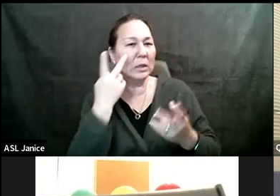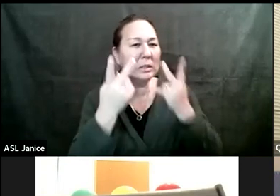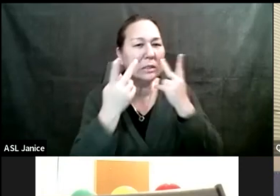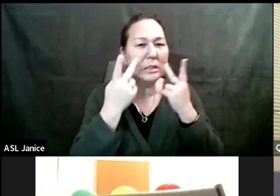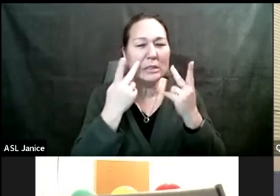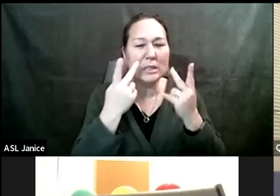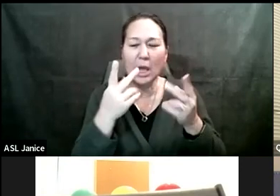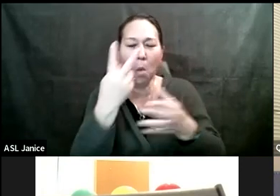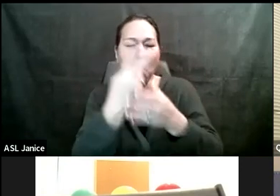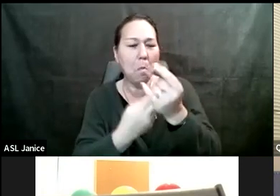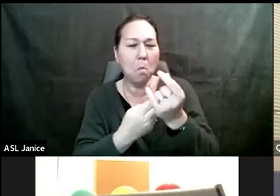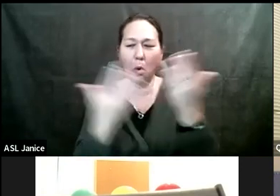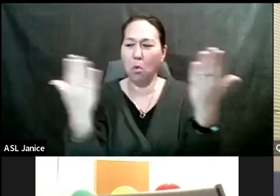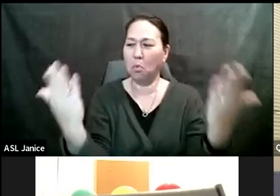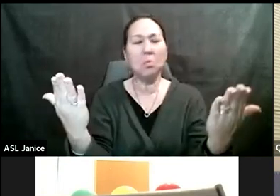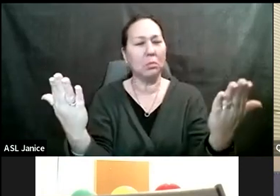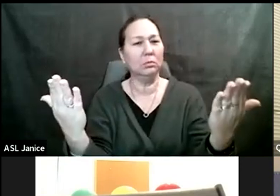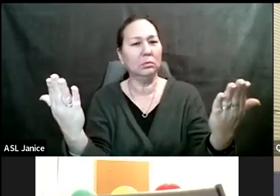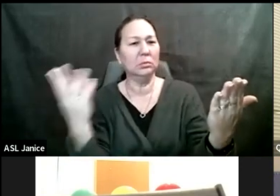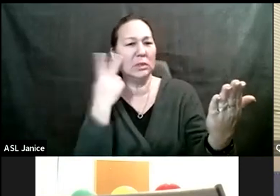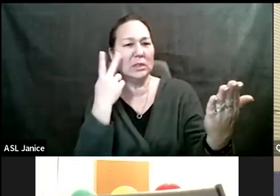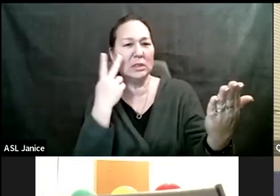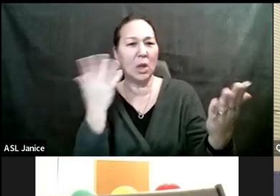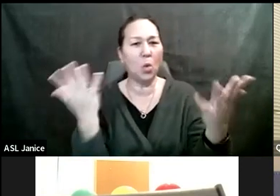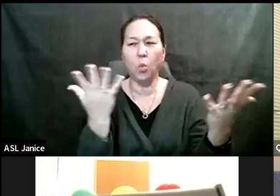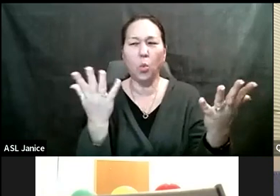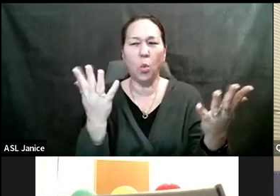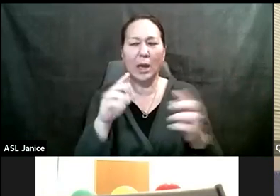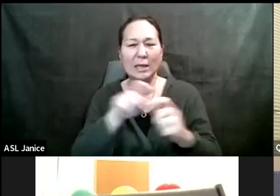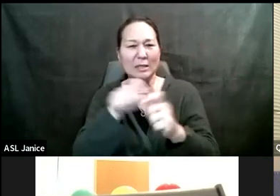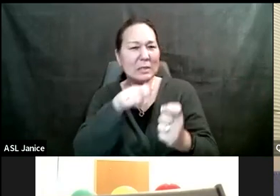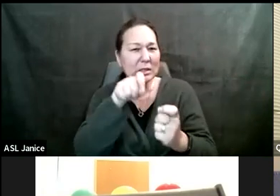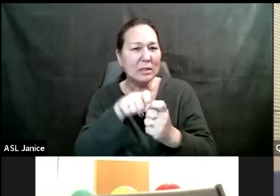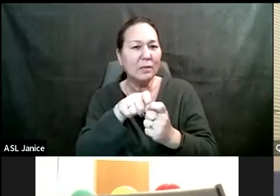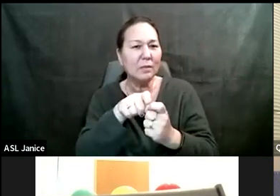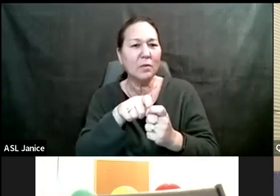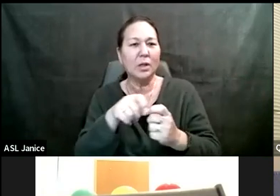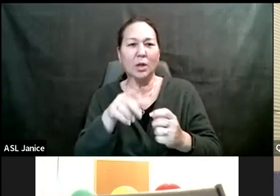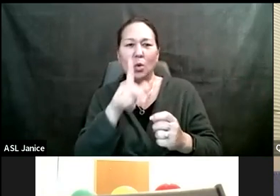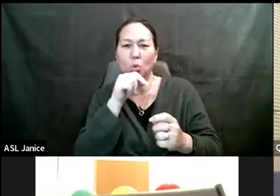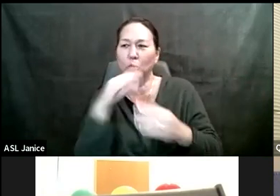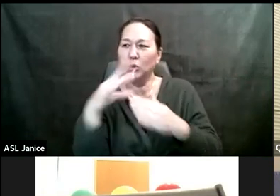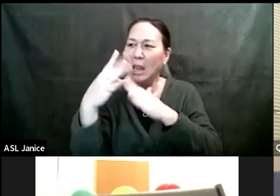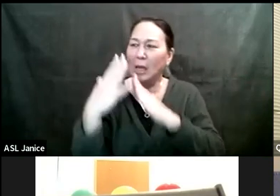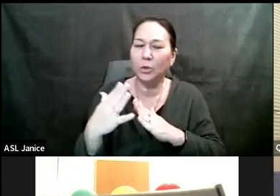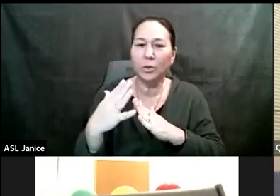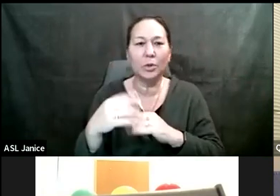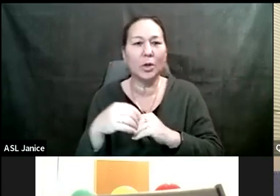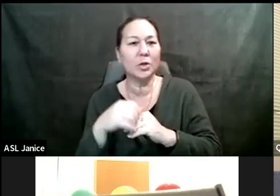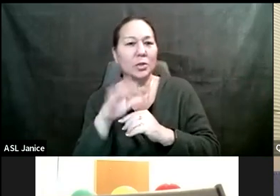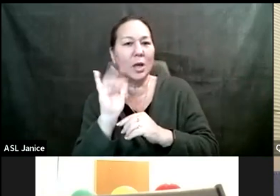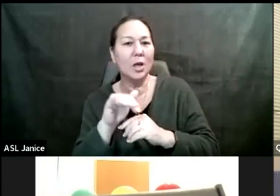of our central office leadership my belief is that there are more white and fewer black leaders at the top of mskipper's